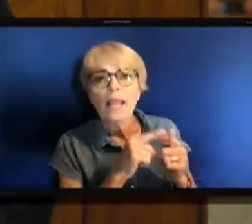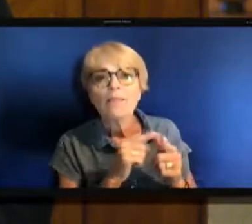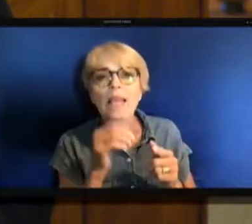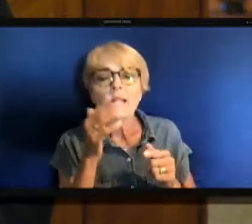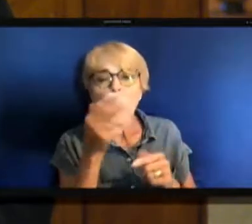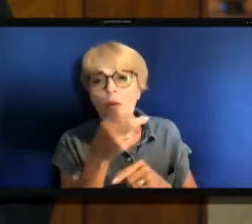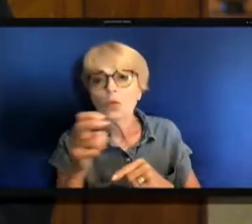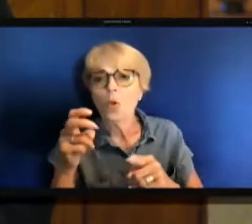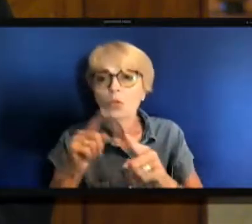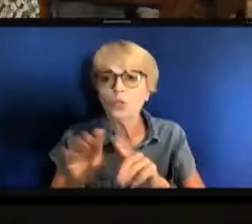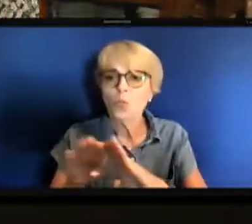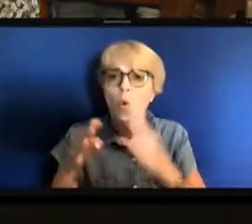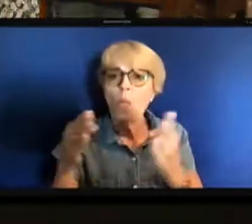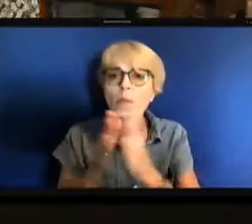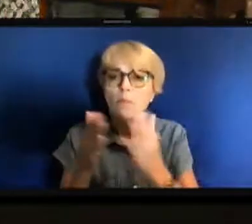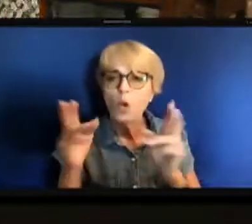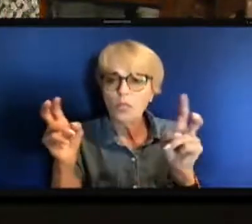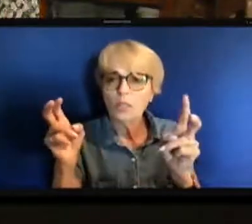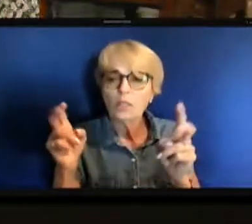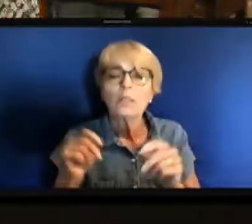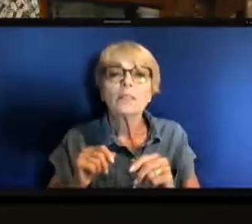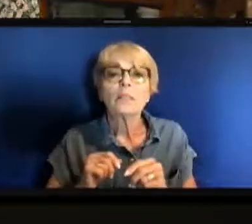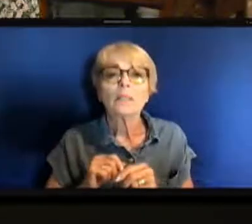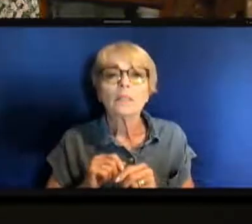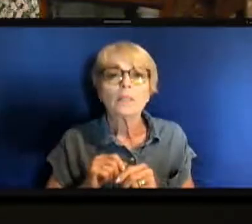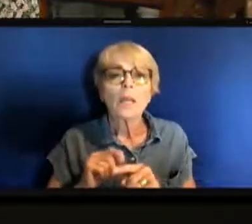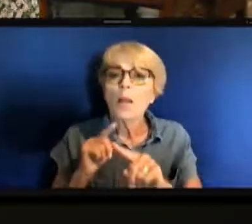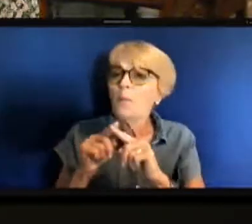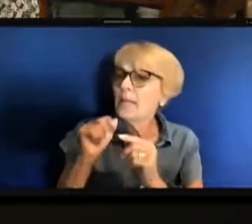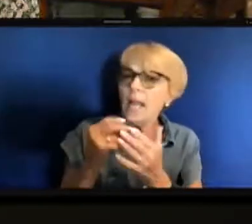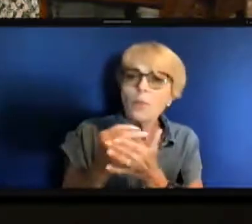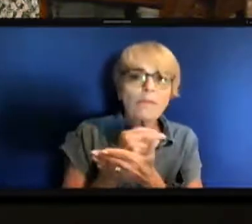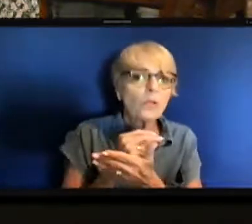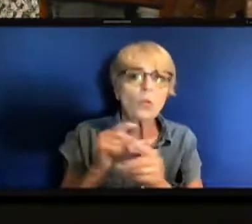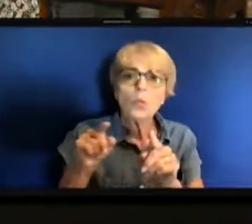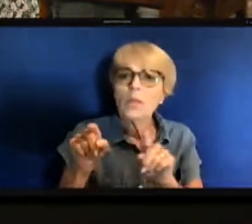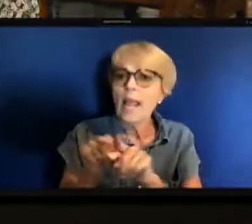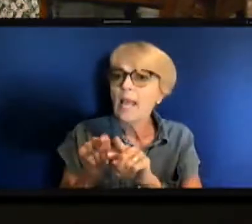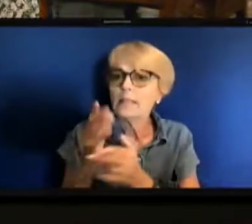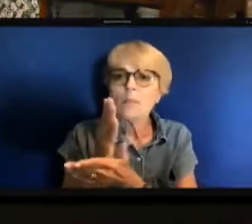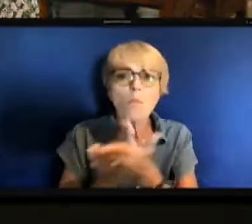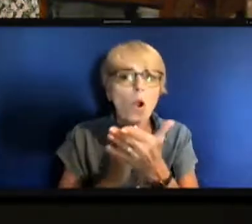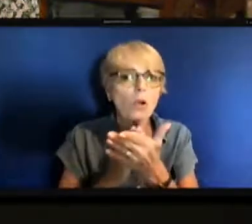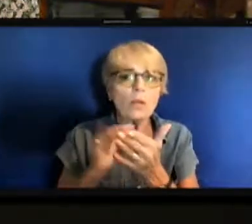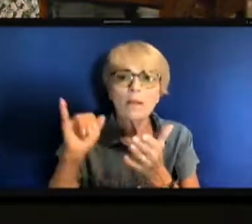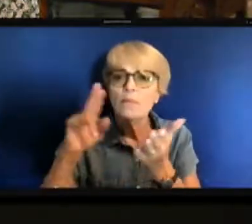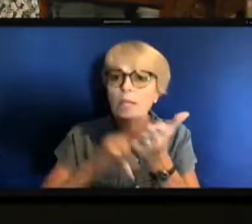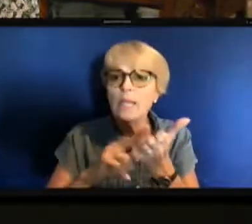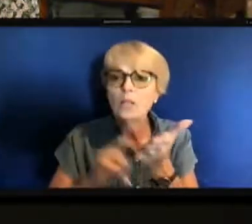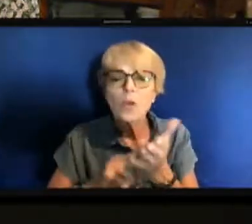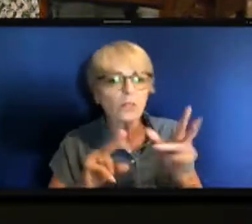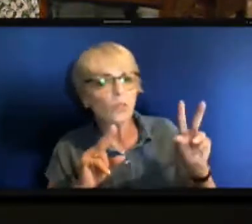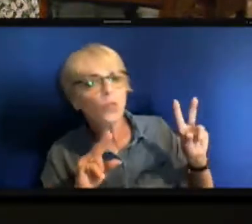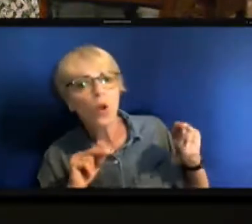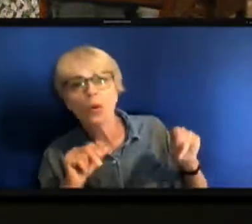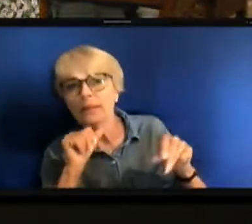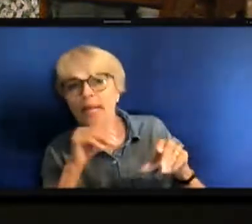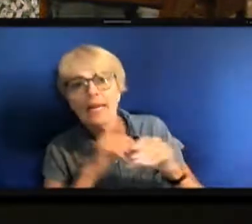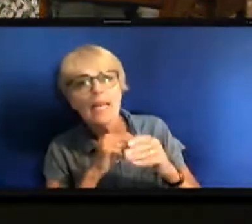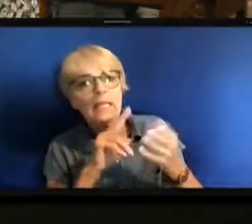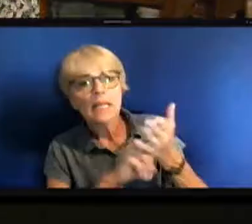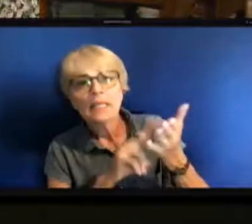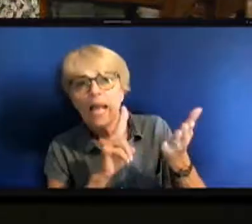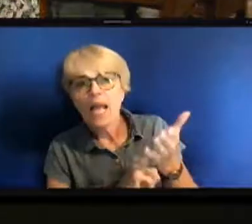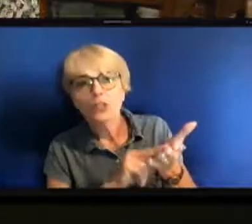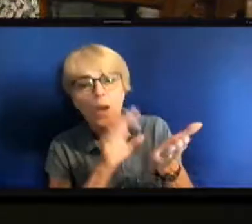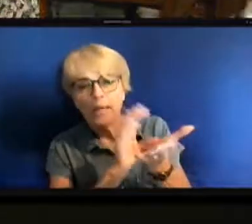there. But they're not reviewed as part of the contract. No, it's not in the contract package